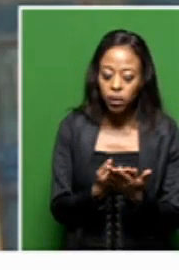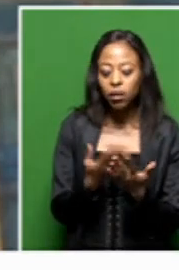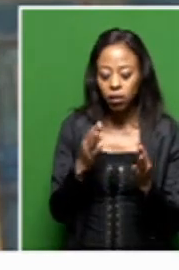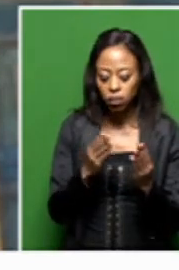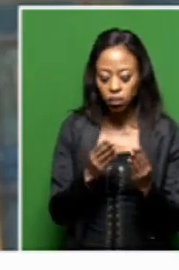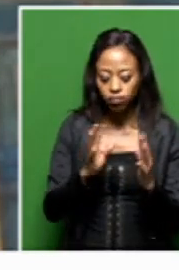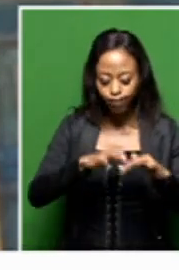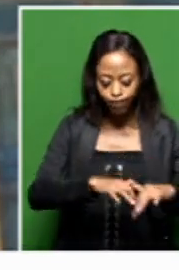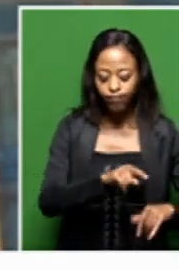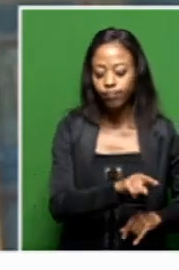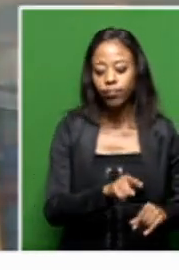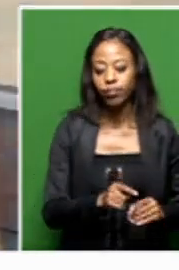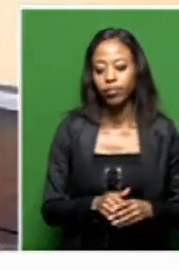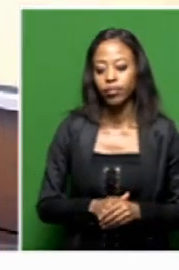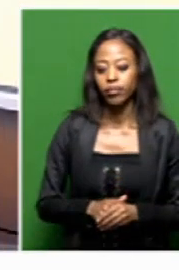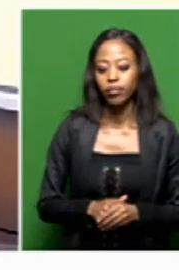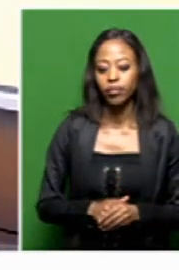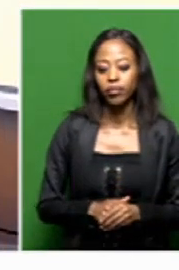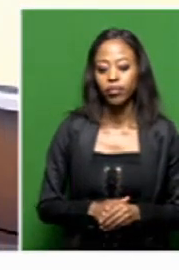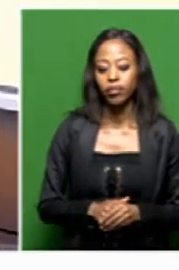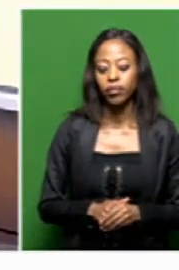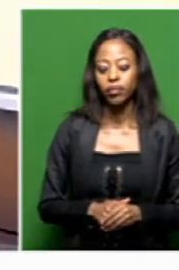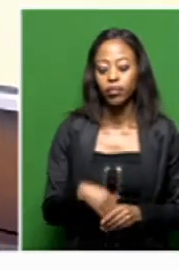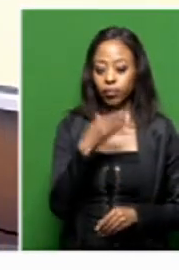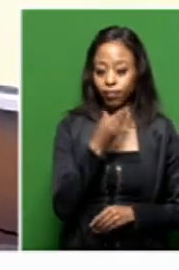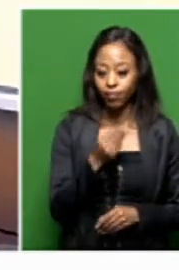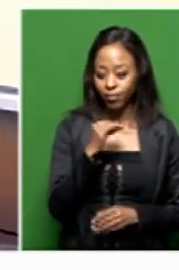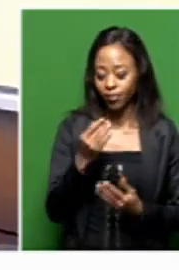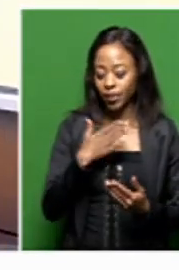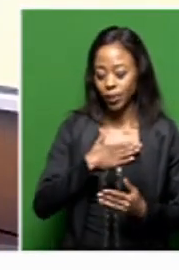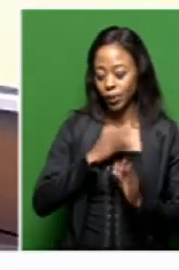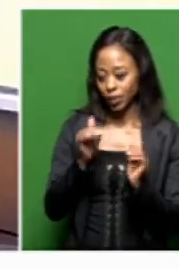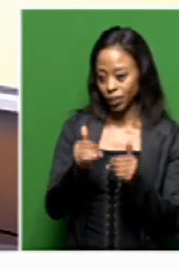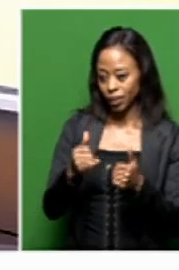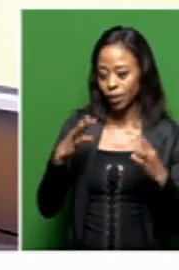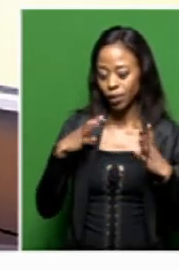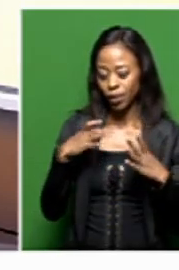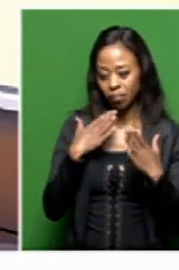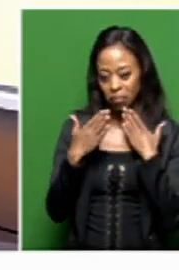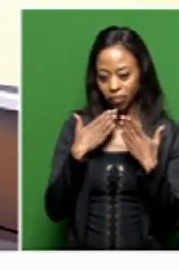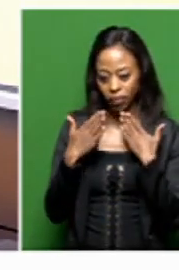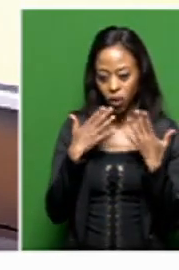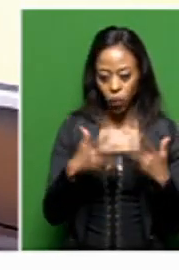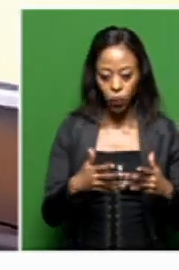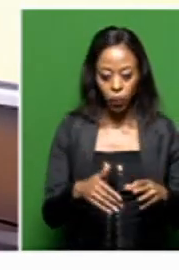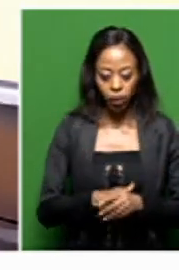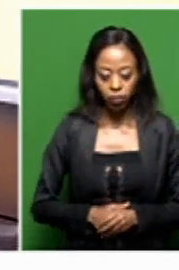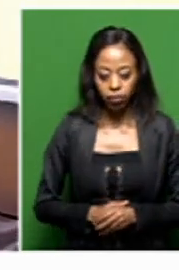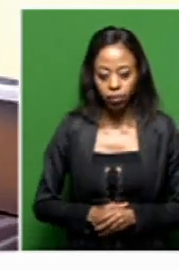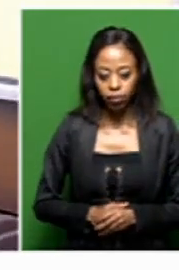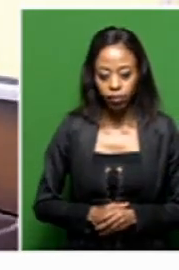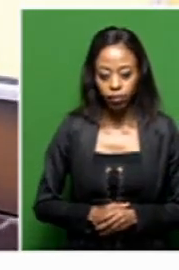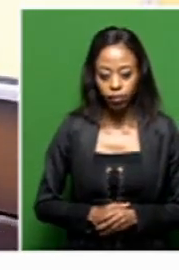of it. Dr. Crisp, Merry Christmas to you and wishing you well over this festive period. Thanks so much for speaking to us here on Morning